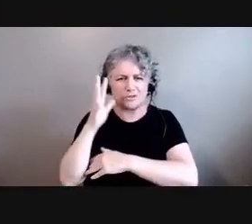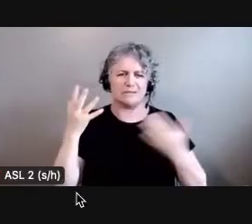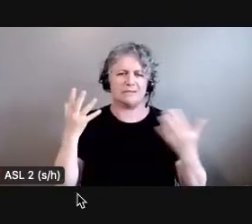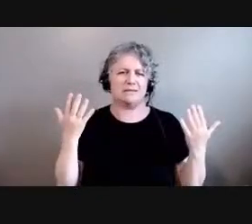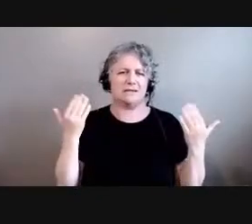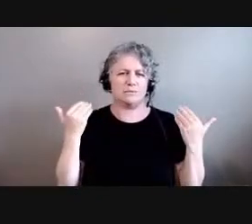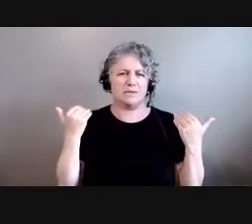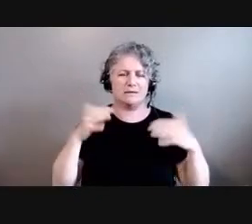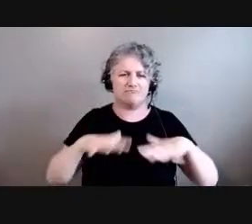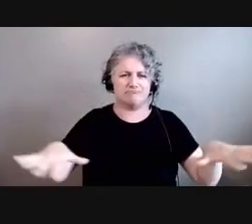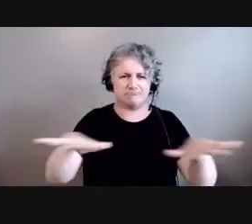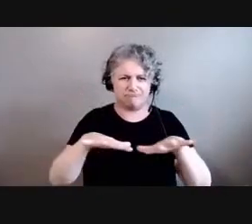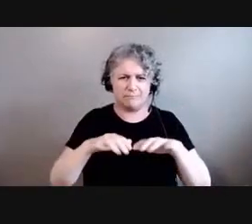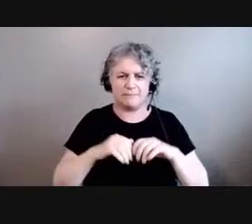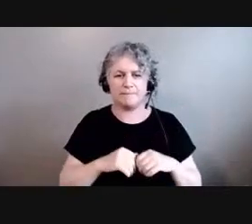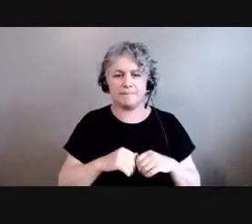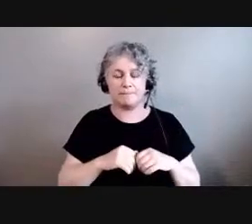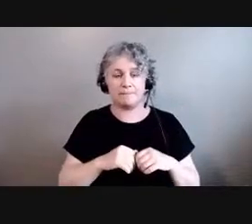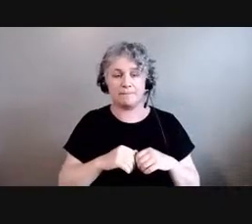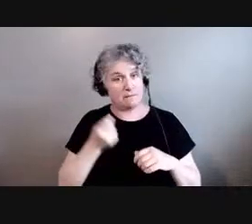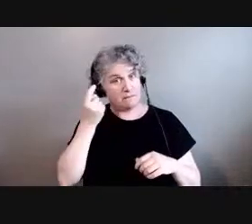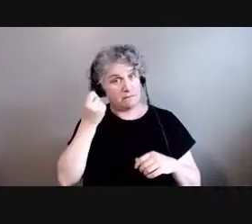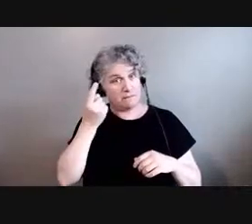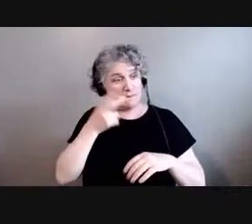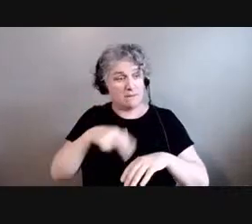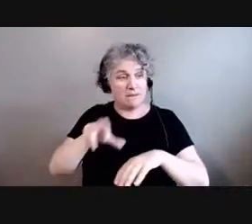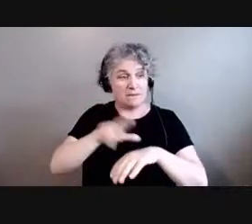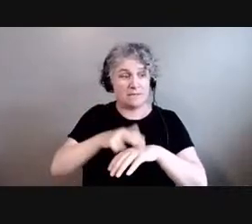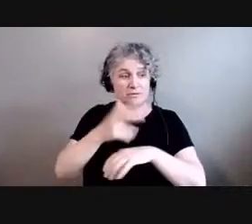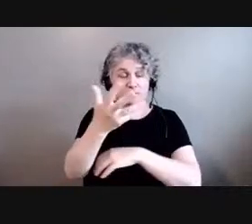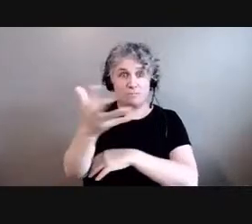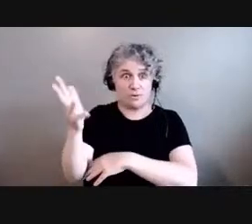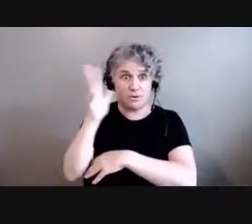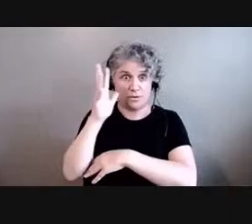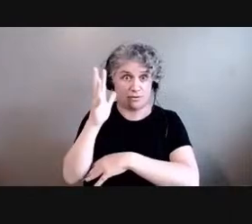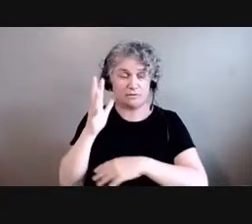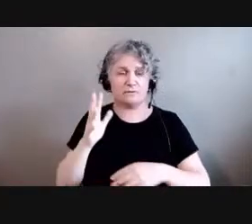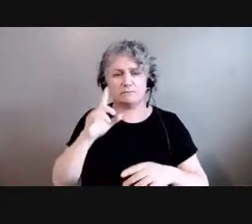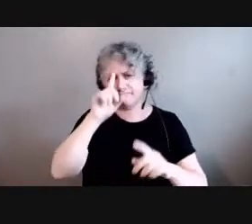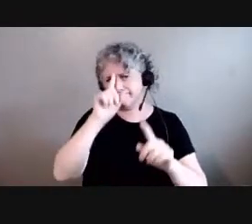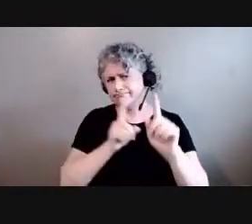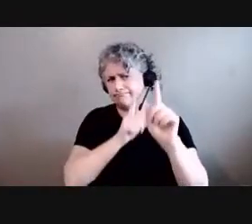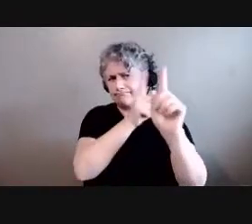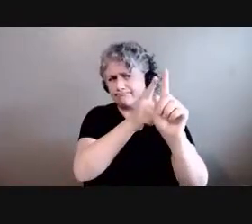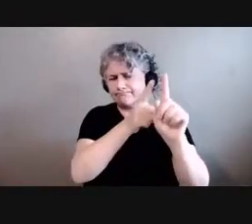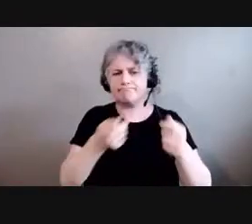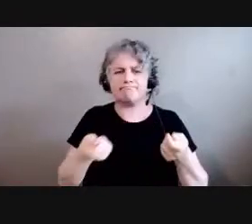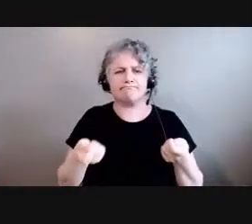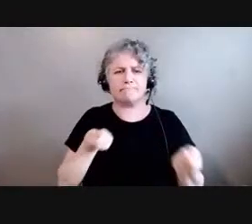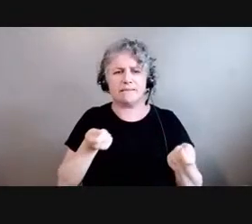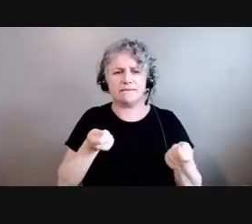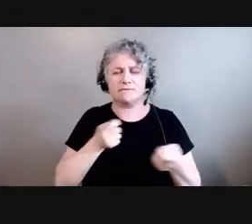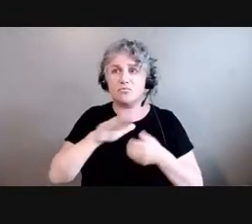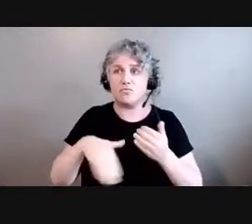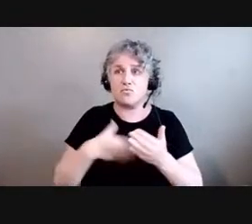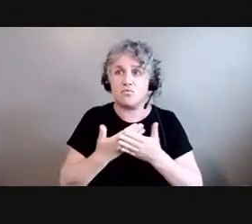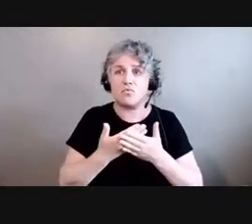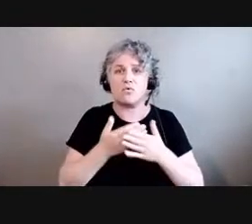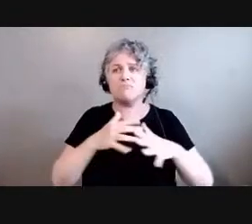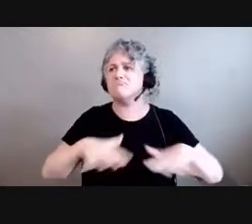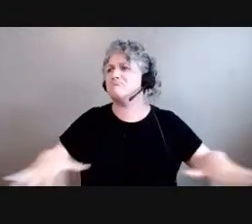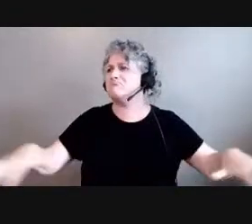parks has a mission to manage all of the parks to